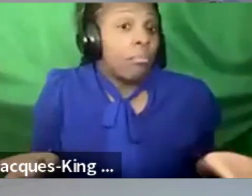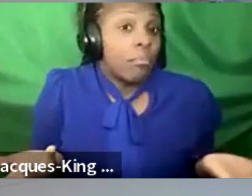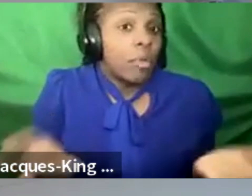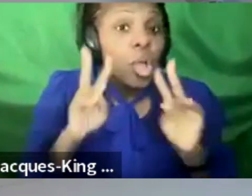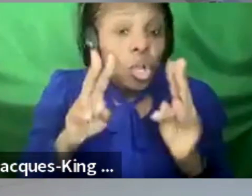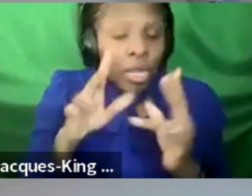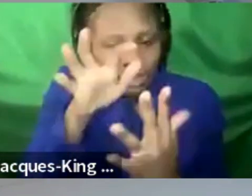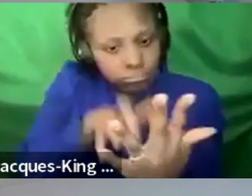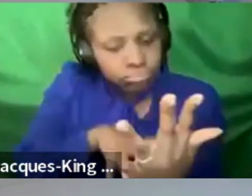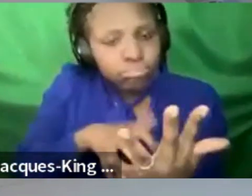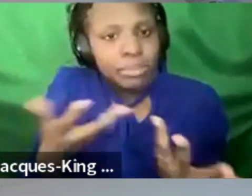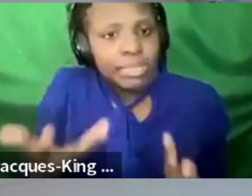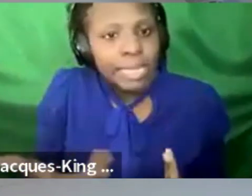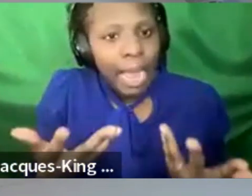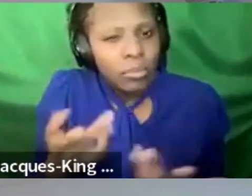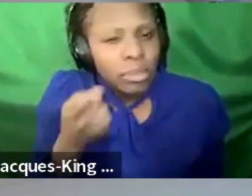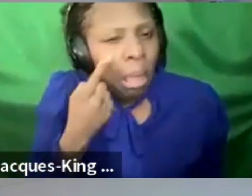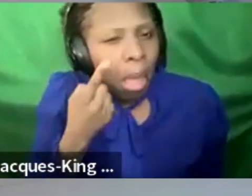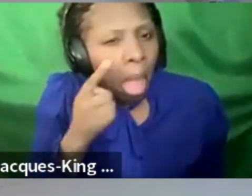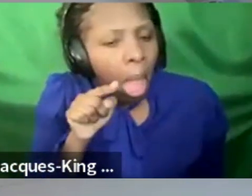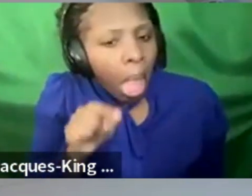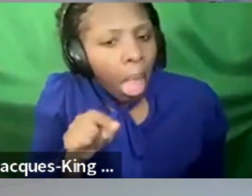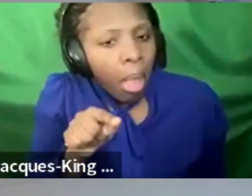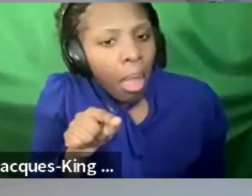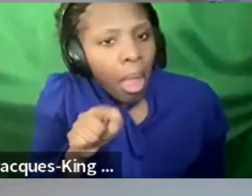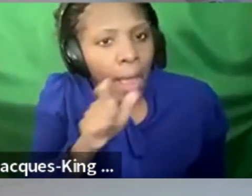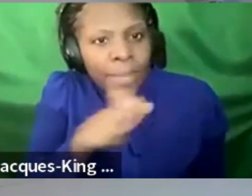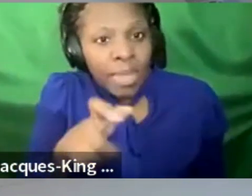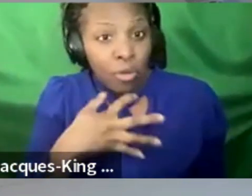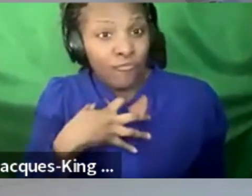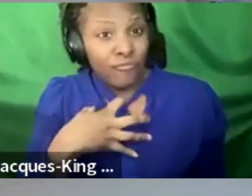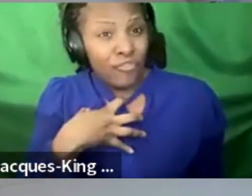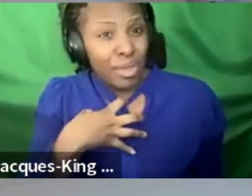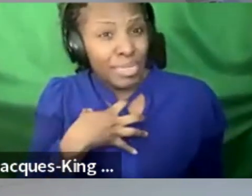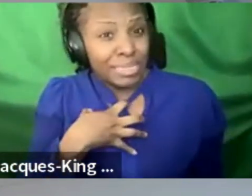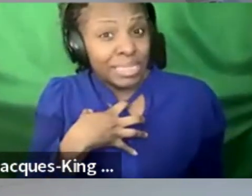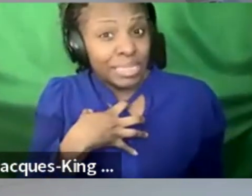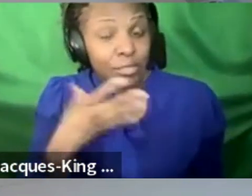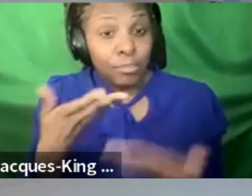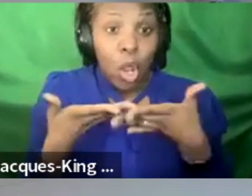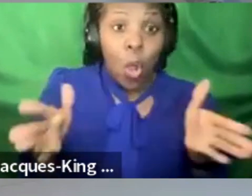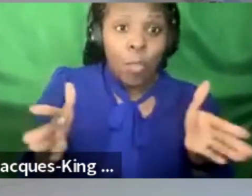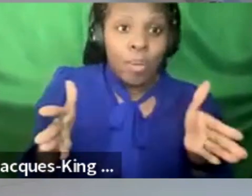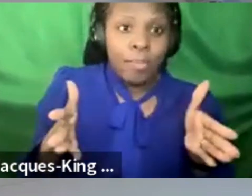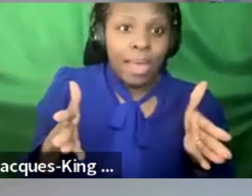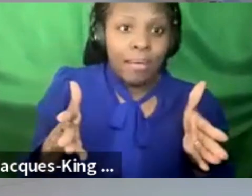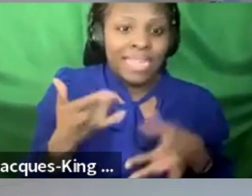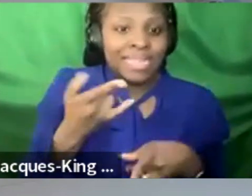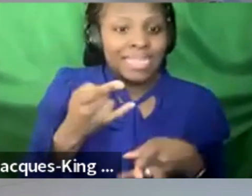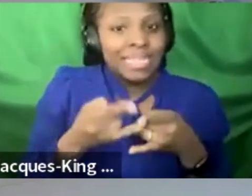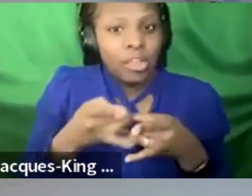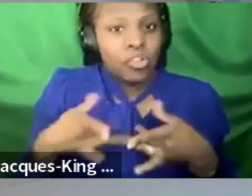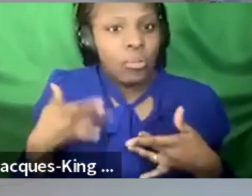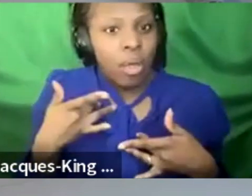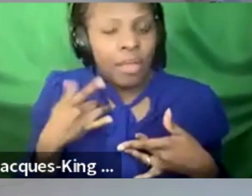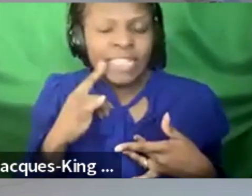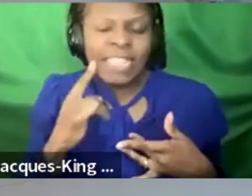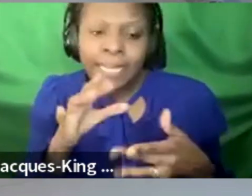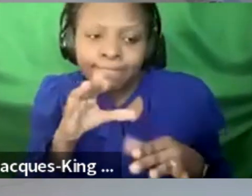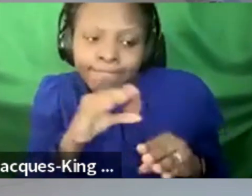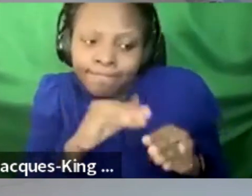look at texts now and see that people are frightened to be open about their sexuality, and so they code